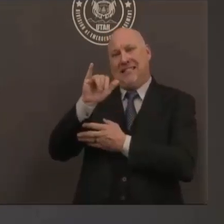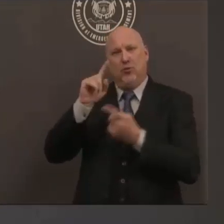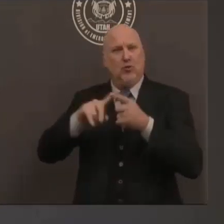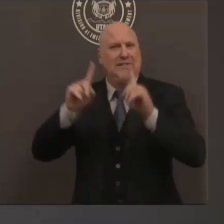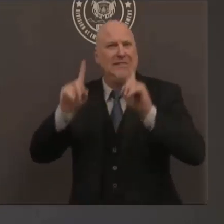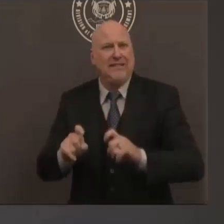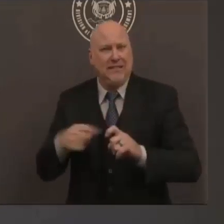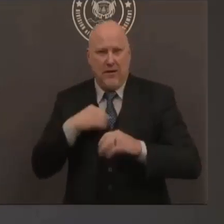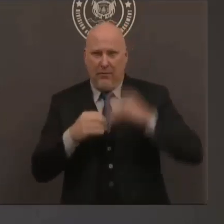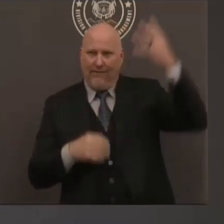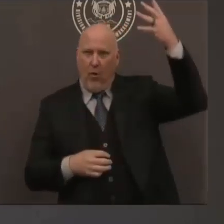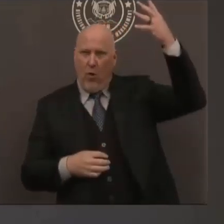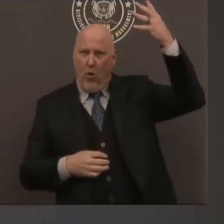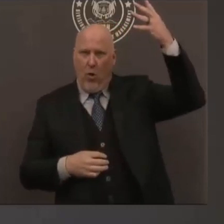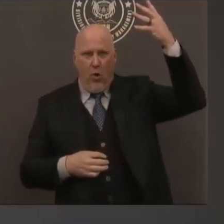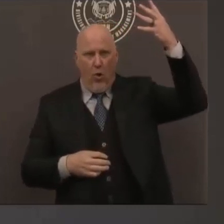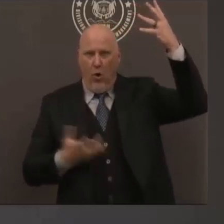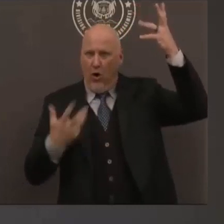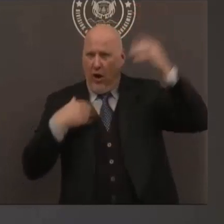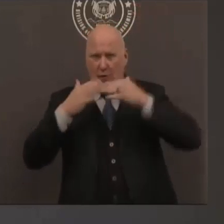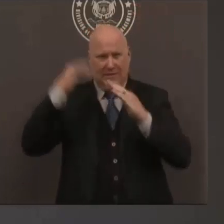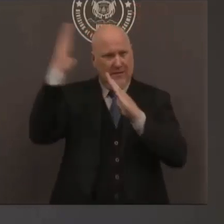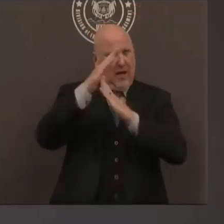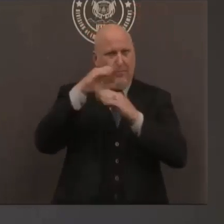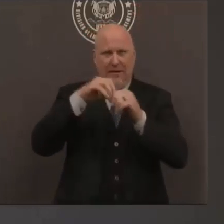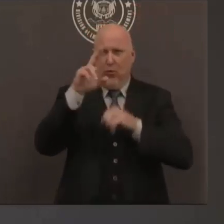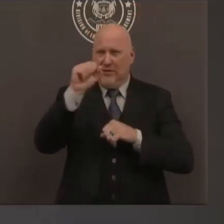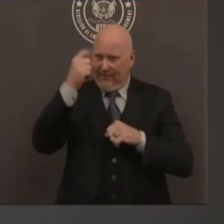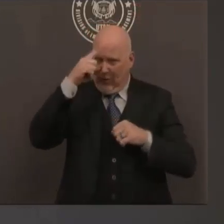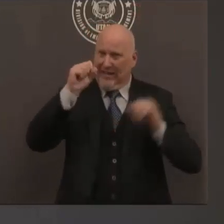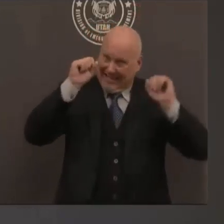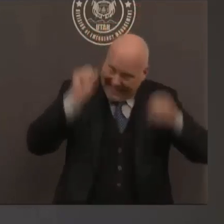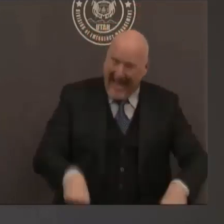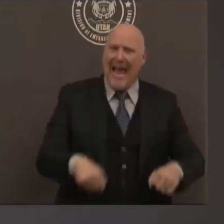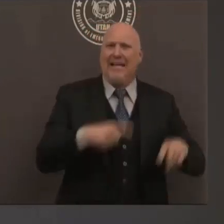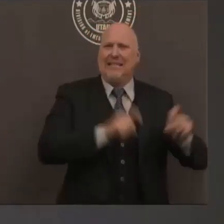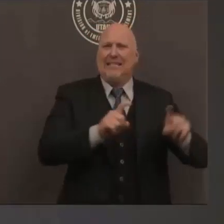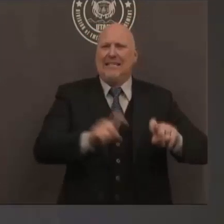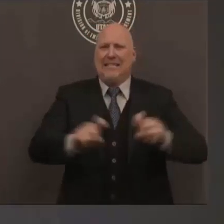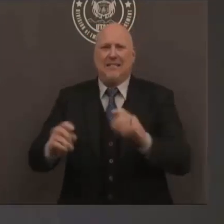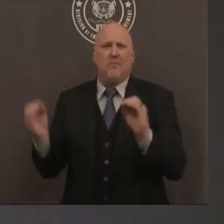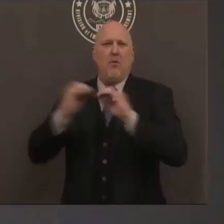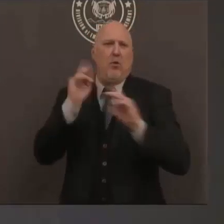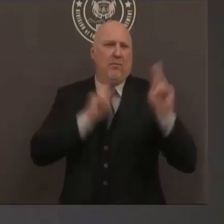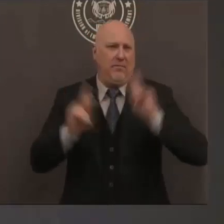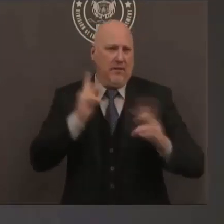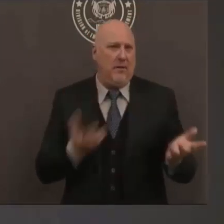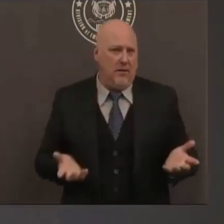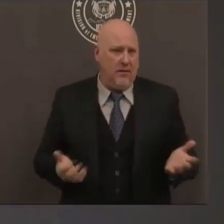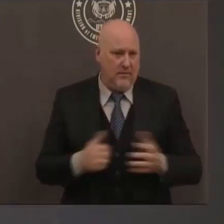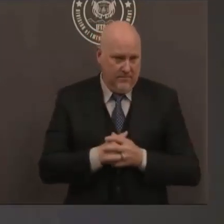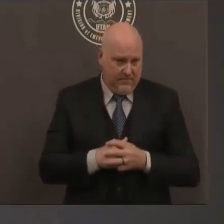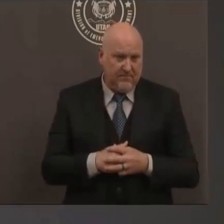should be doing and what we are able to do as we follow our Utah Leads Together plan.